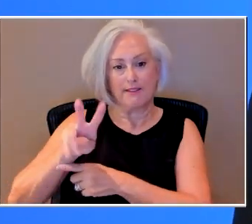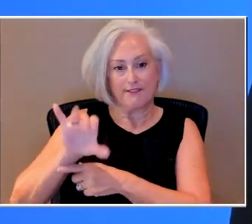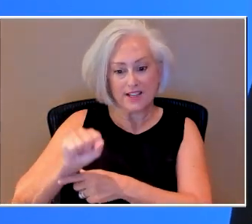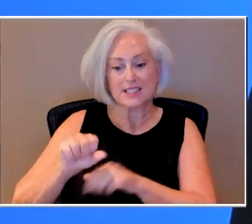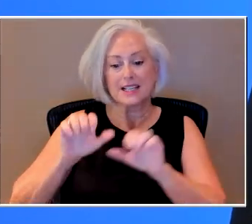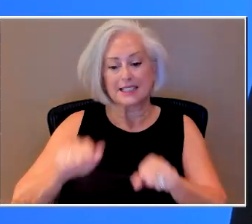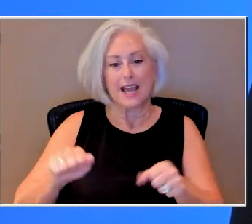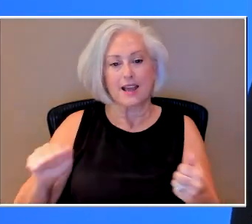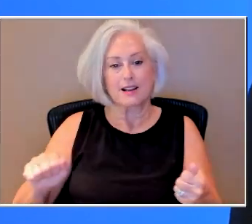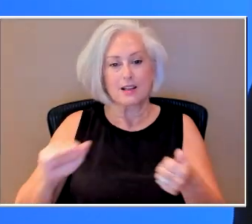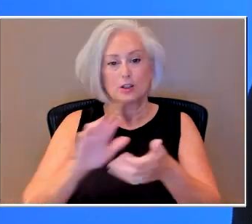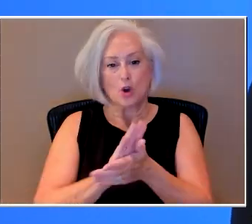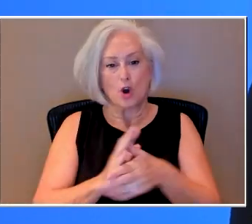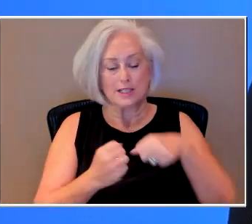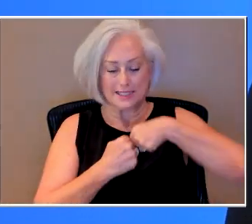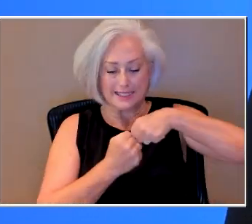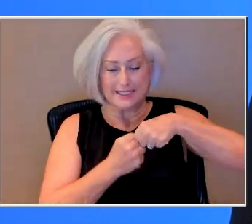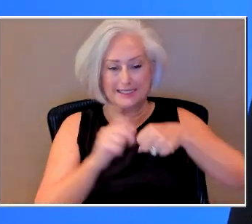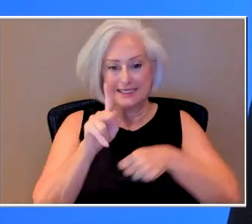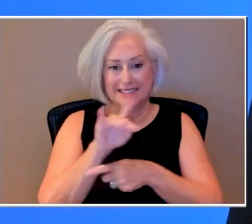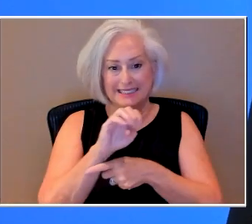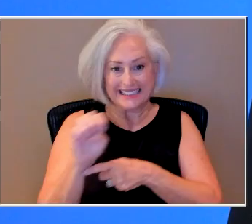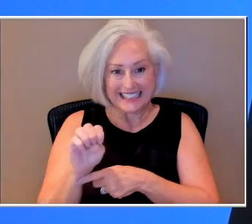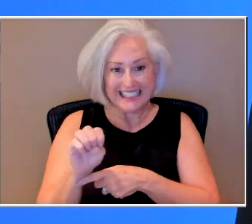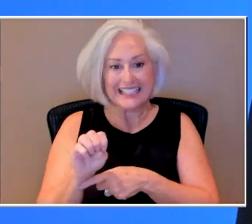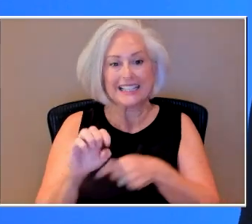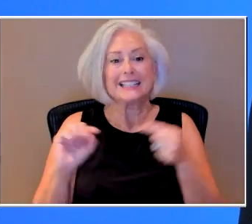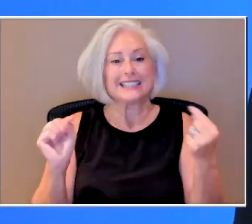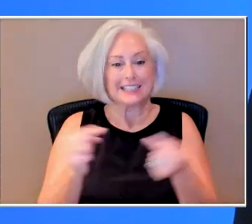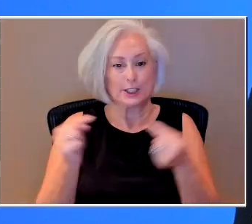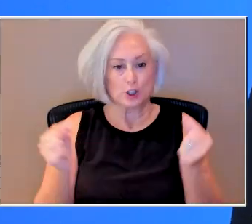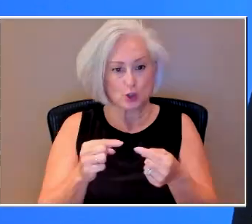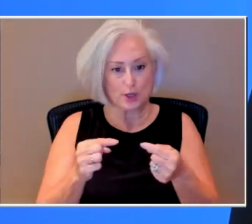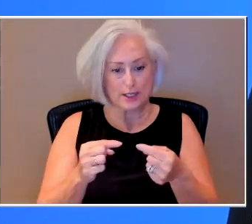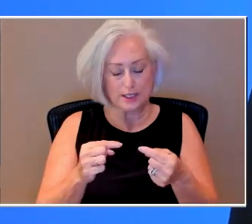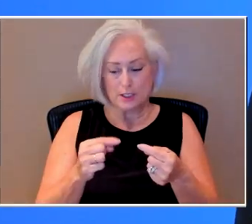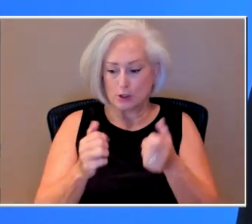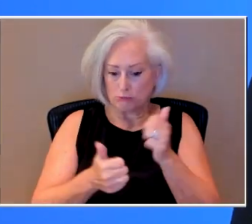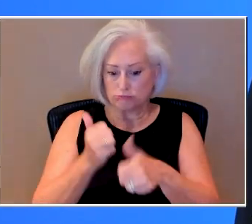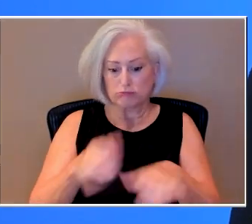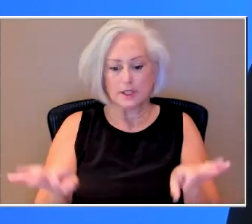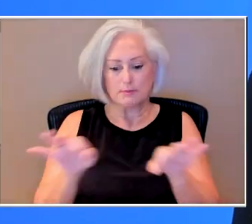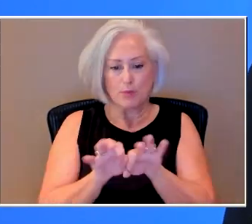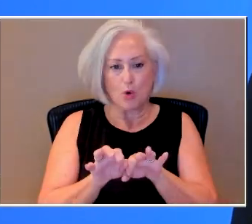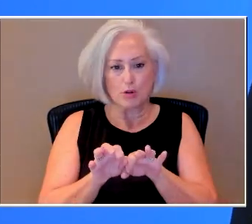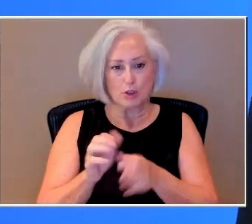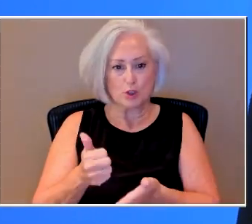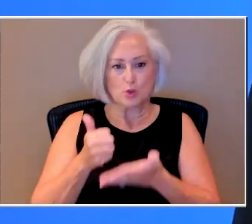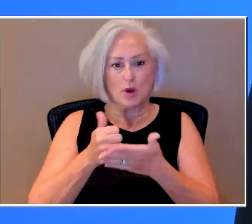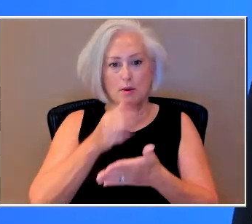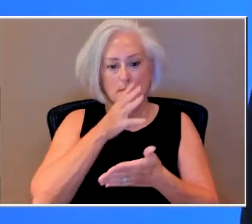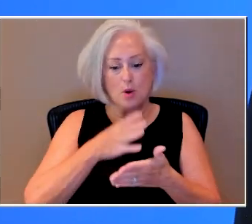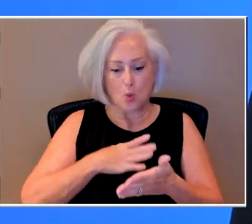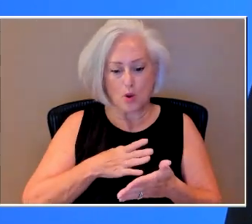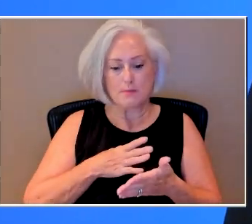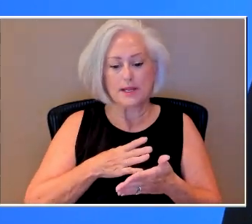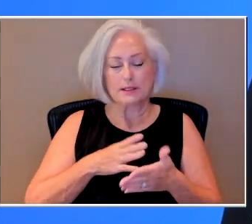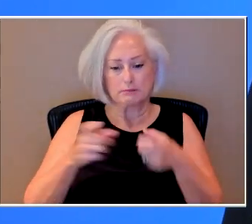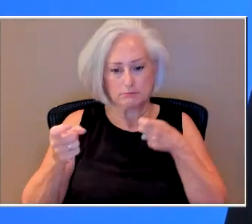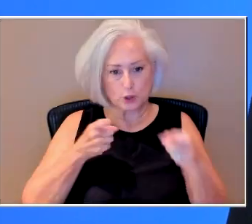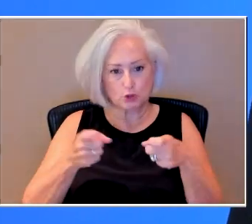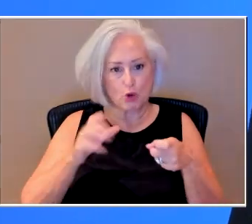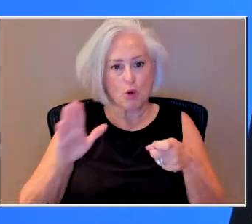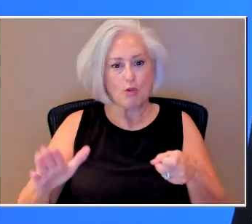athletes better understand how to control the pelvis and develop the strength to be able to do that under dynamic loads and fast